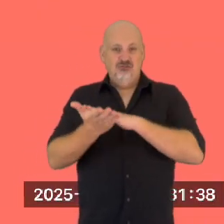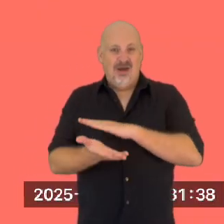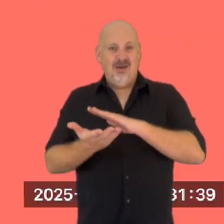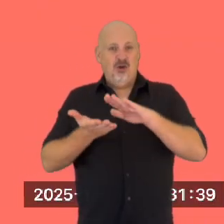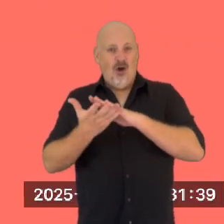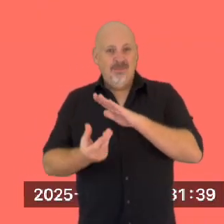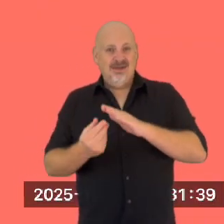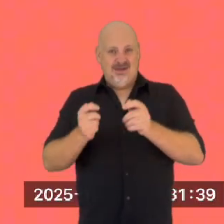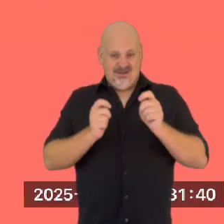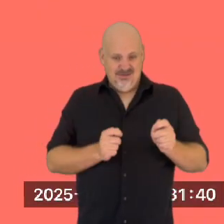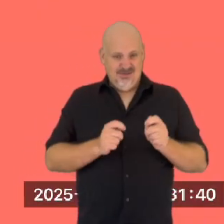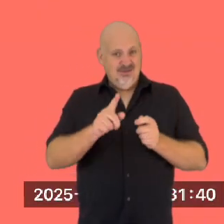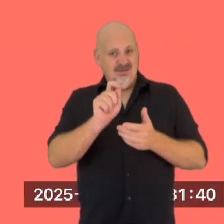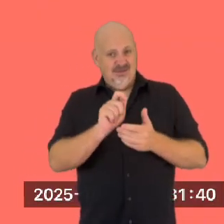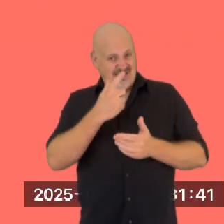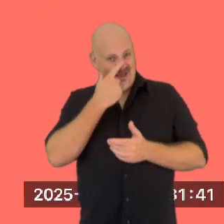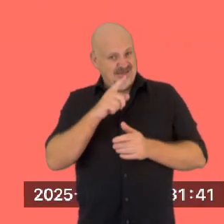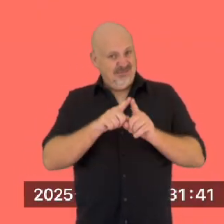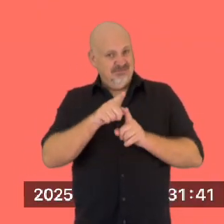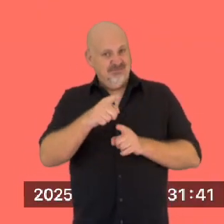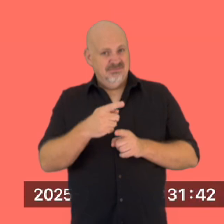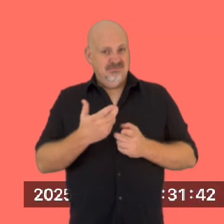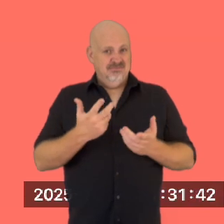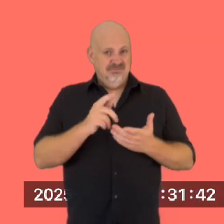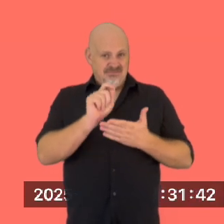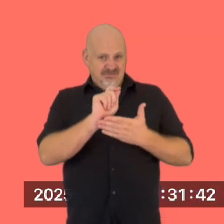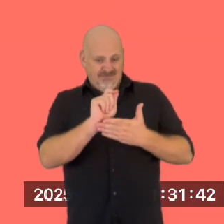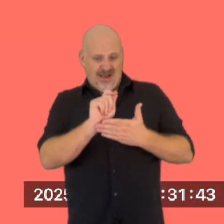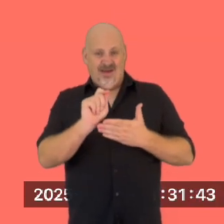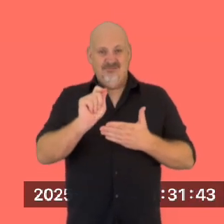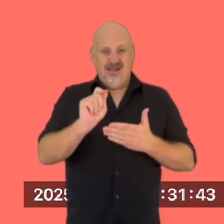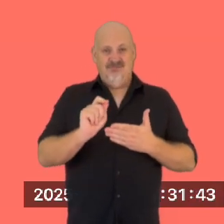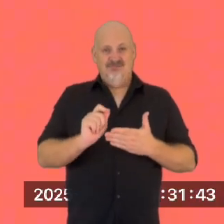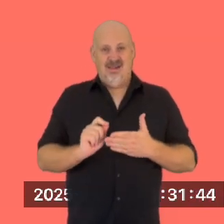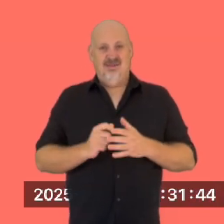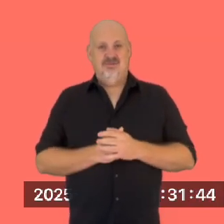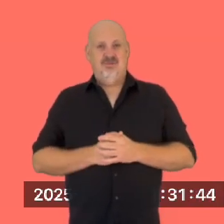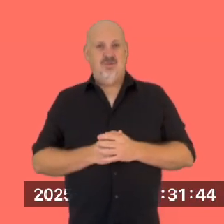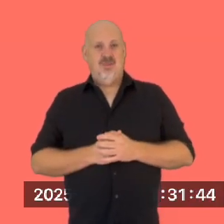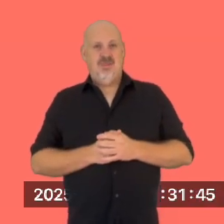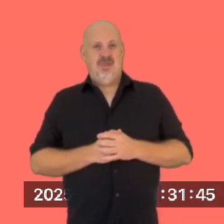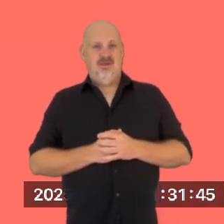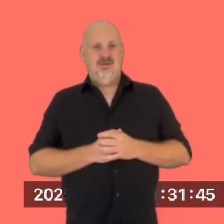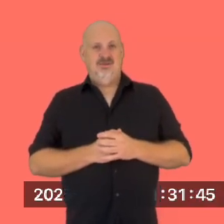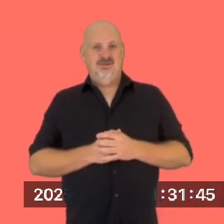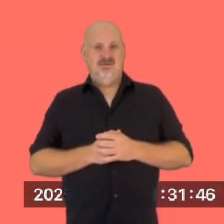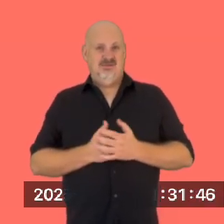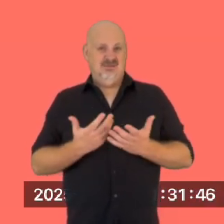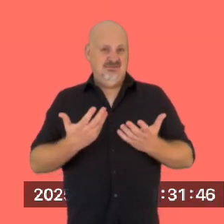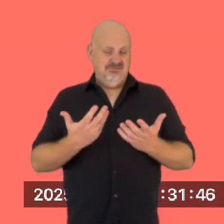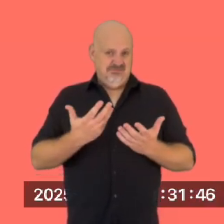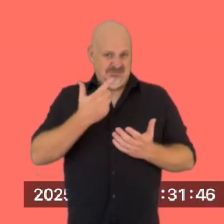photocopy and with the tracing, you can adopt the similar techniques as well with where you